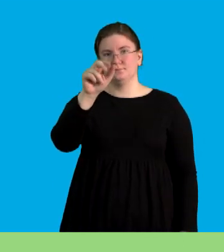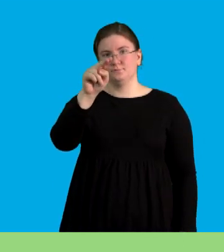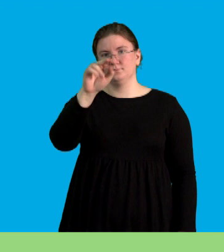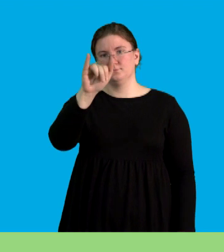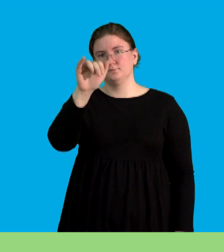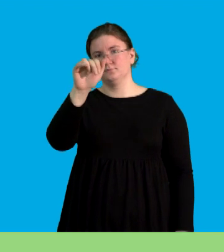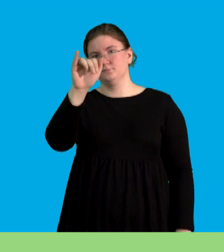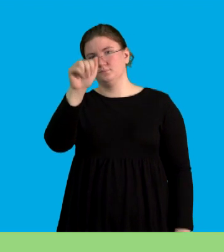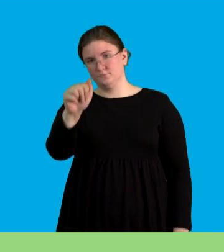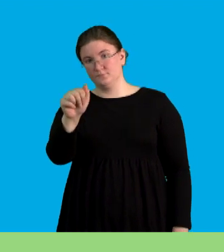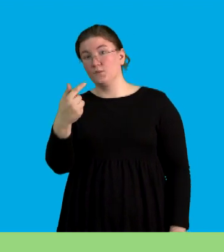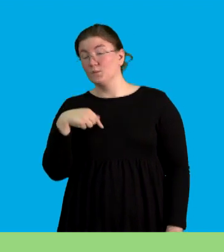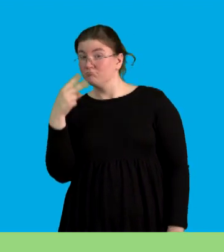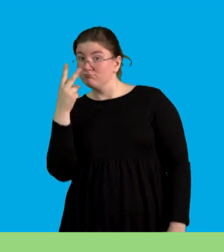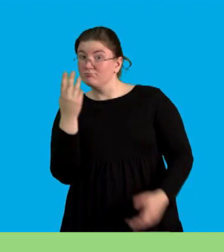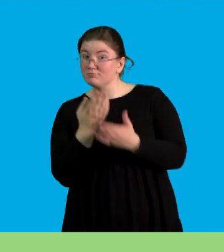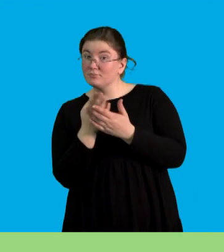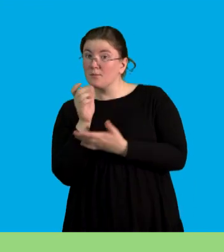in the picture alongside here.